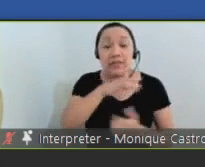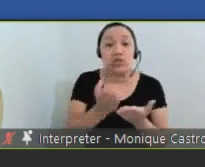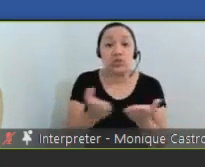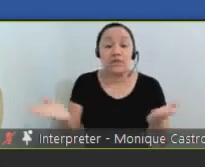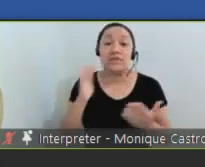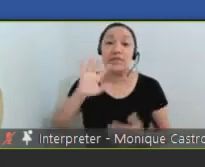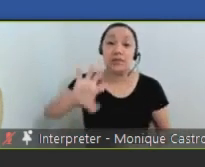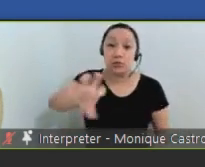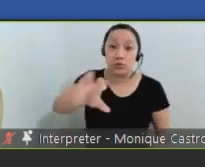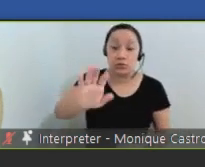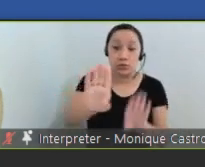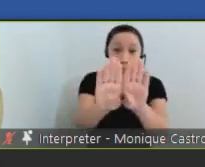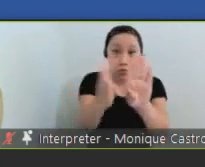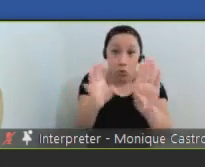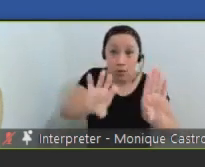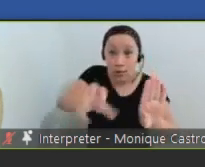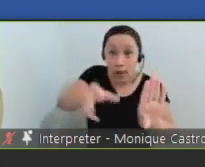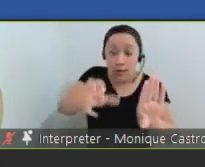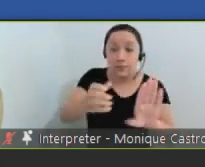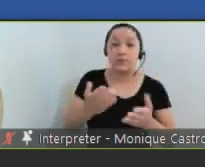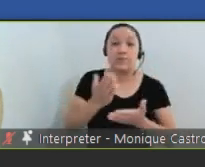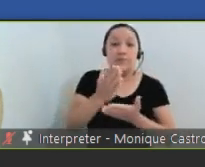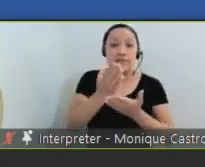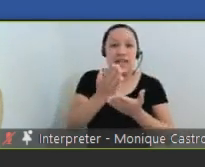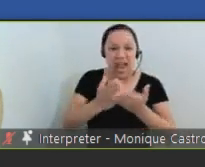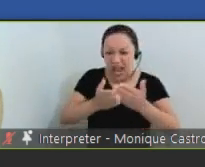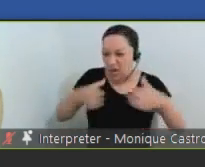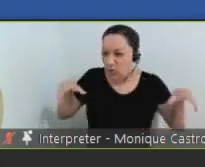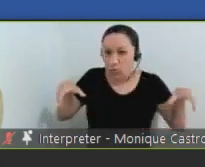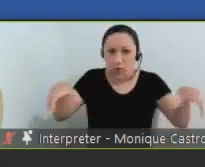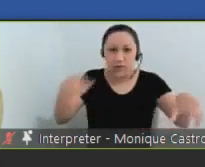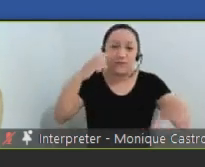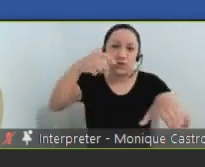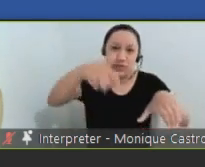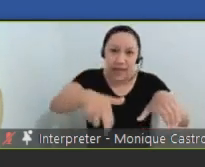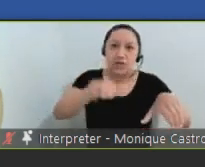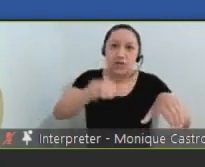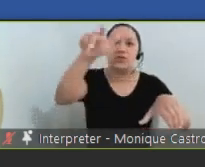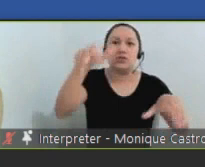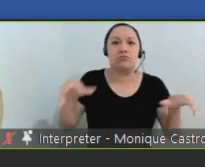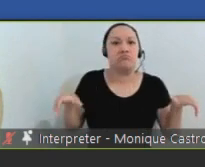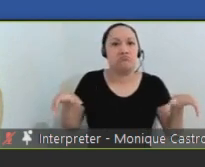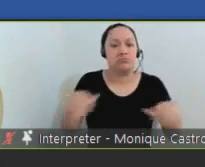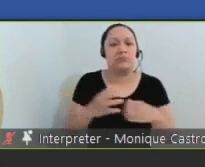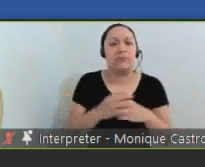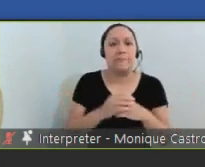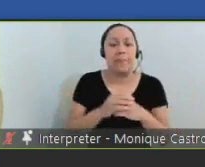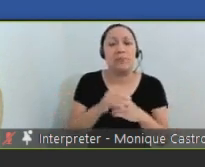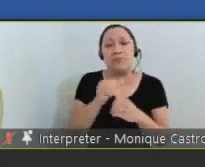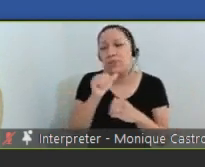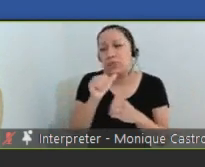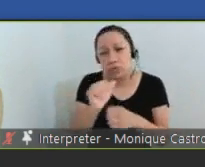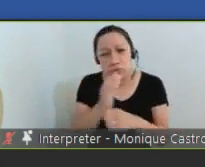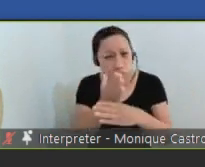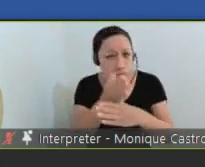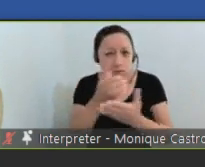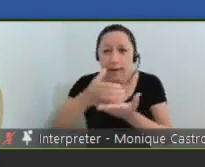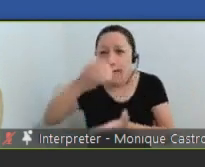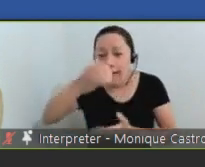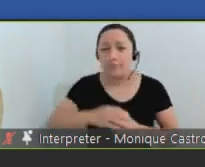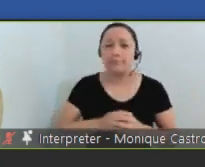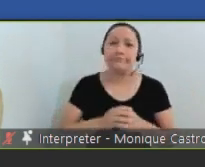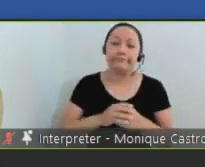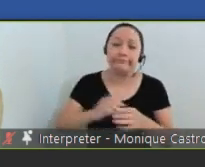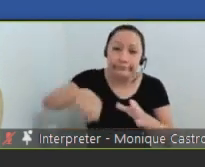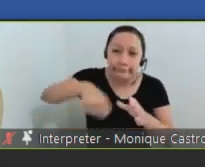tables, handrails, things that are touched frequently, and then things like avoiding sharing cups and eating utensils. Also important is to